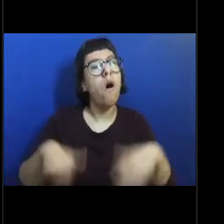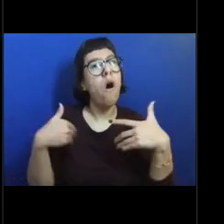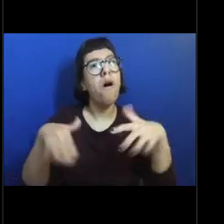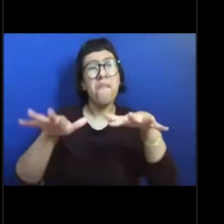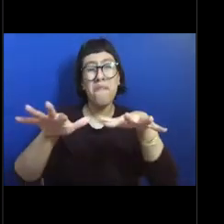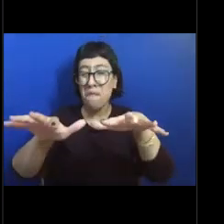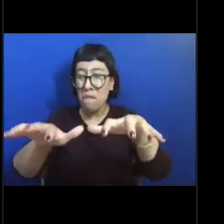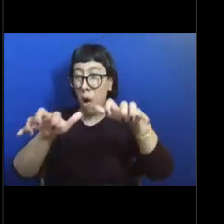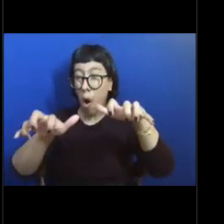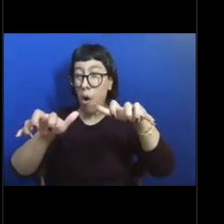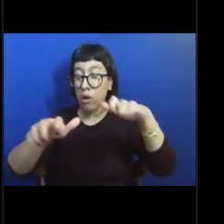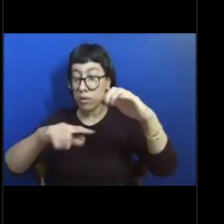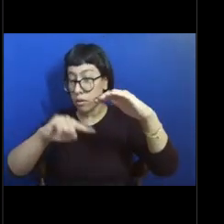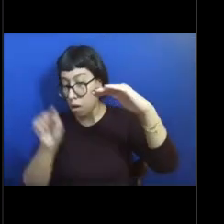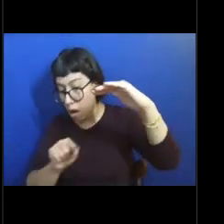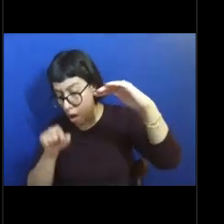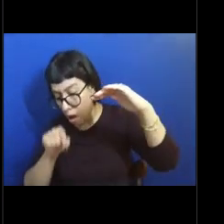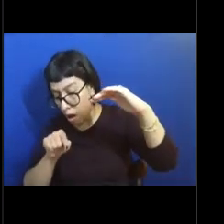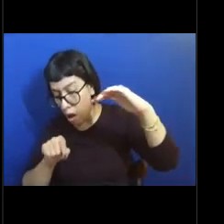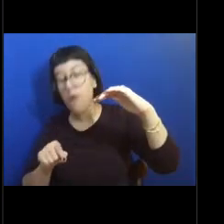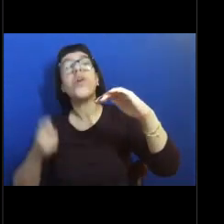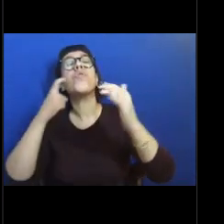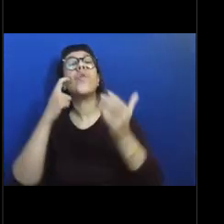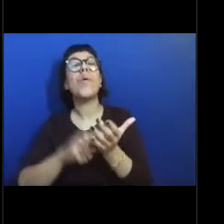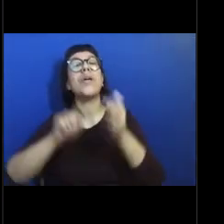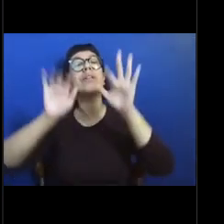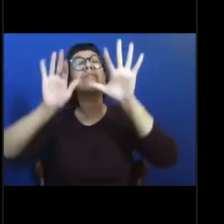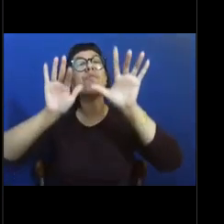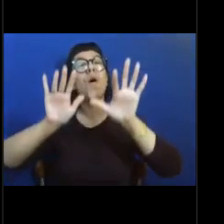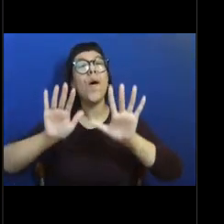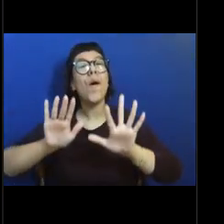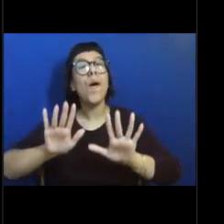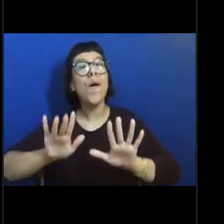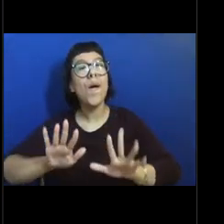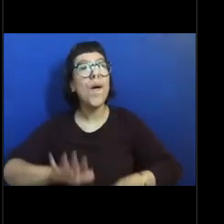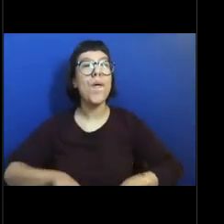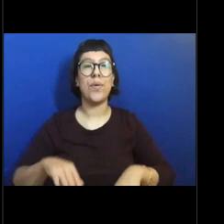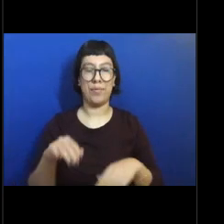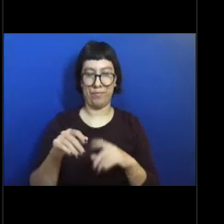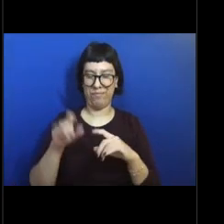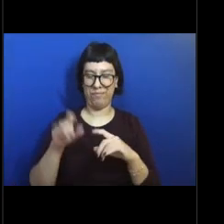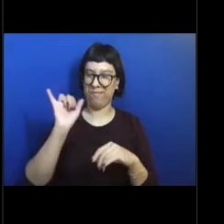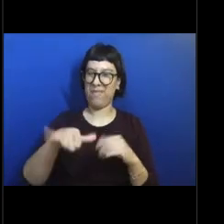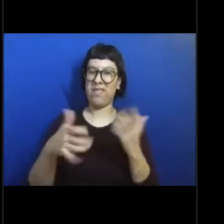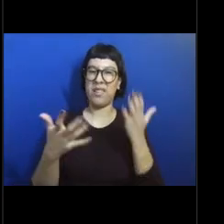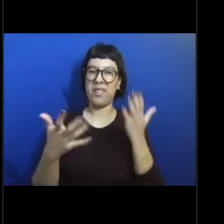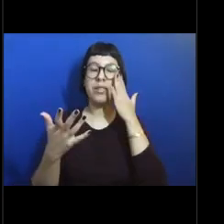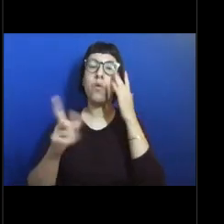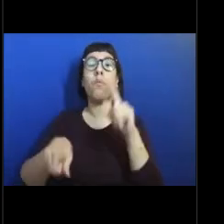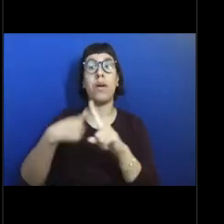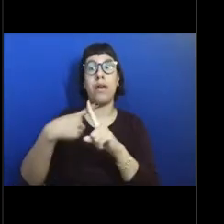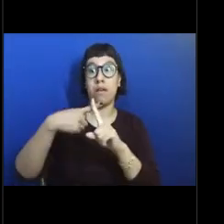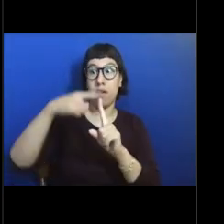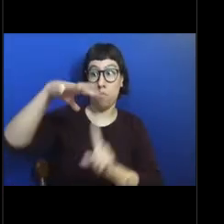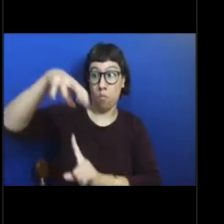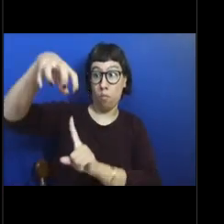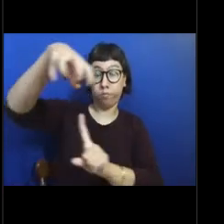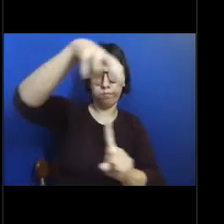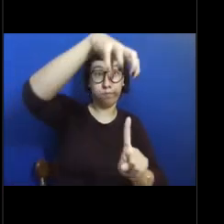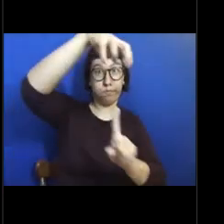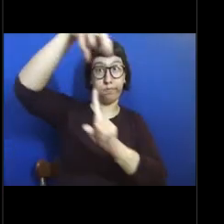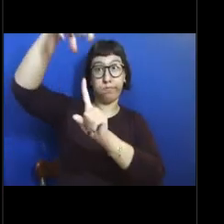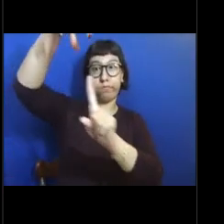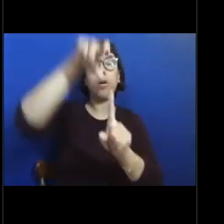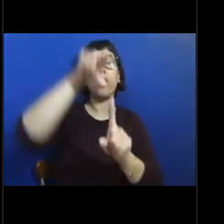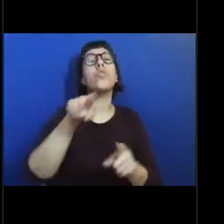ground, we could actually get snow in the cold air where the moisture is. So when we're launching these weather balloons, you guys